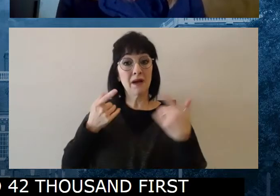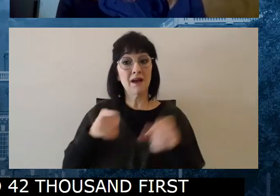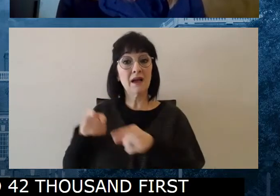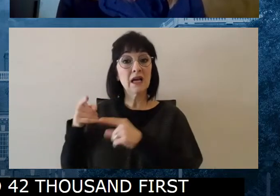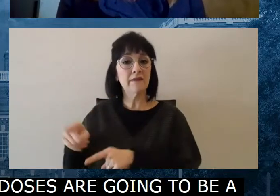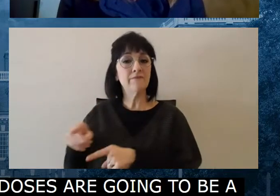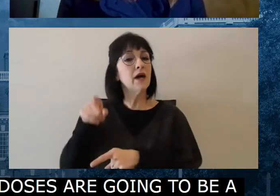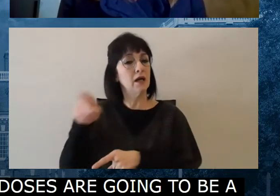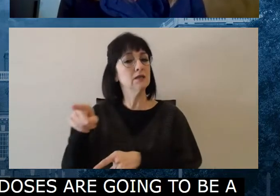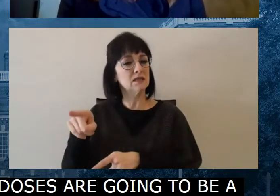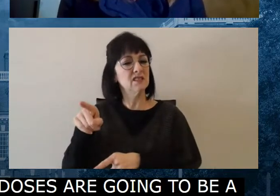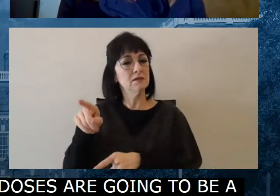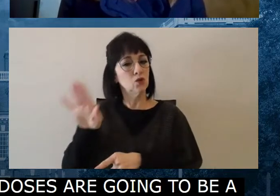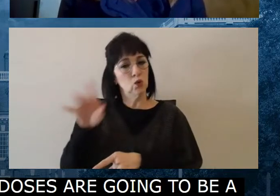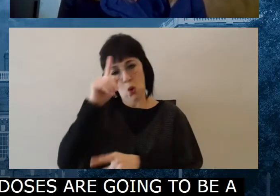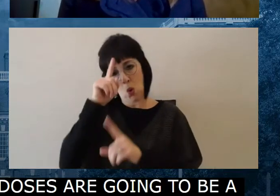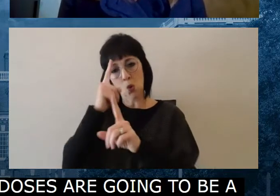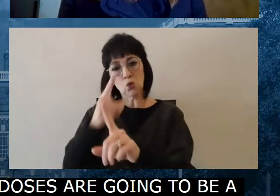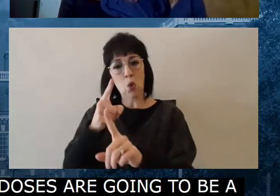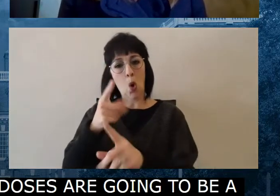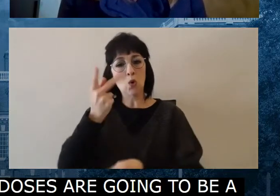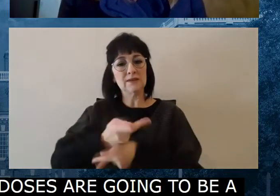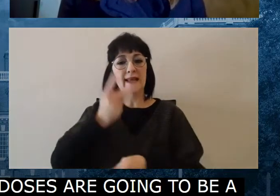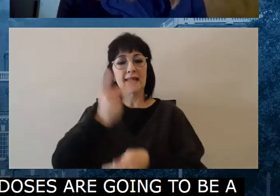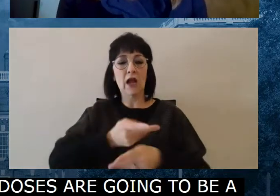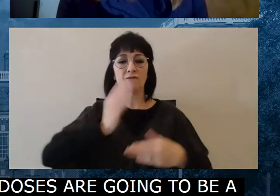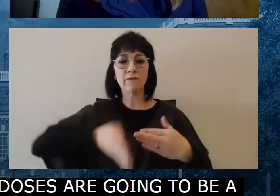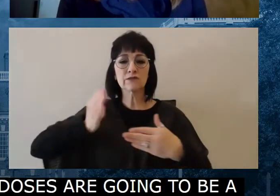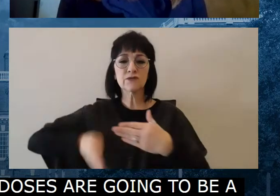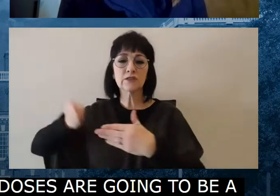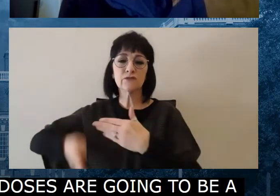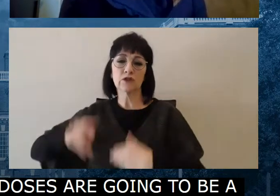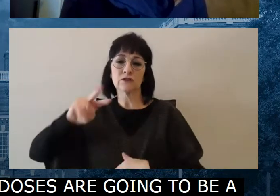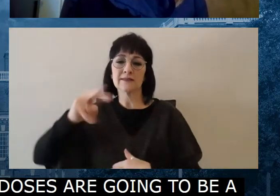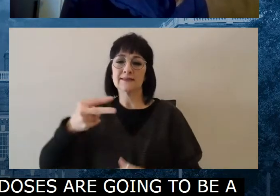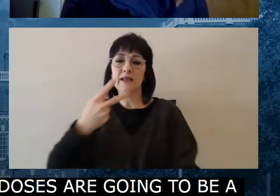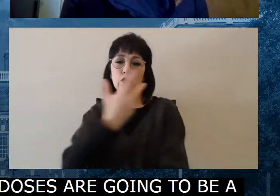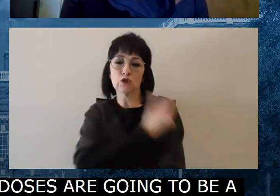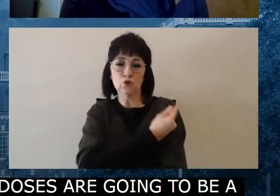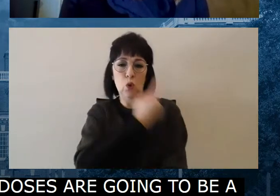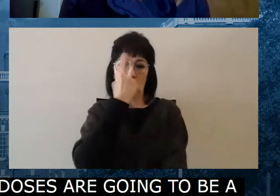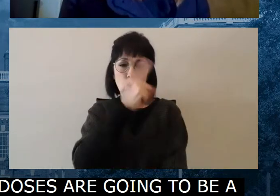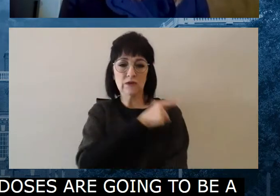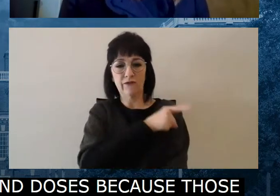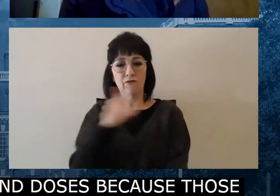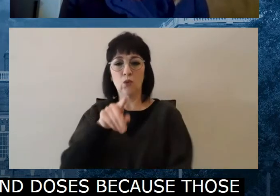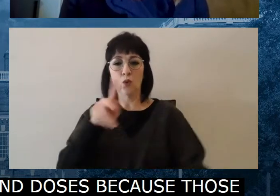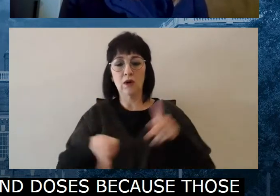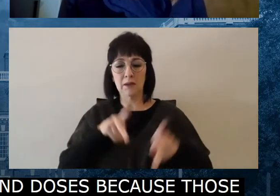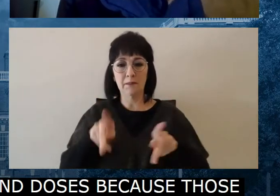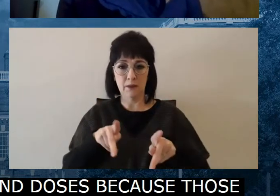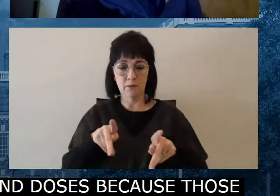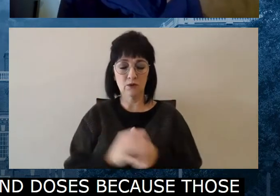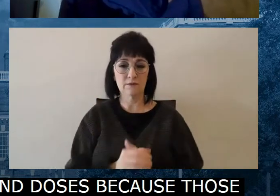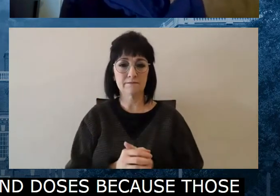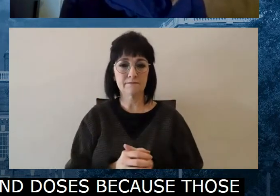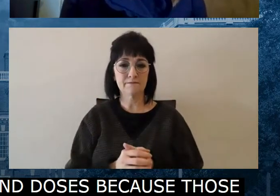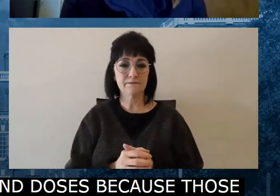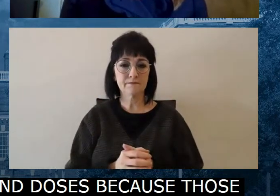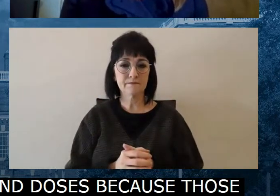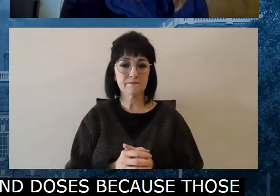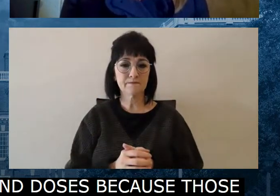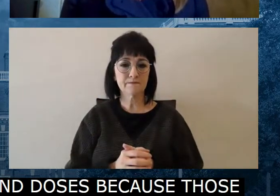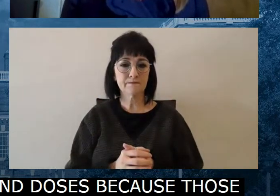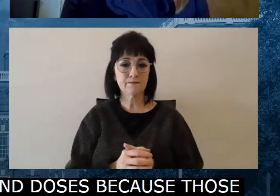those numbers to jump up in the next couple of days. On our waiting list, which is